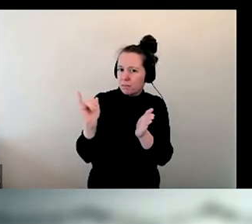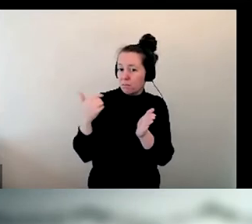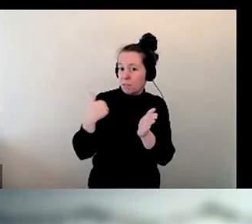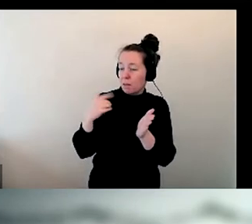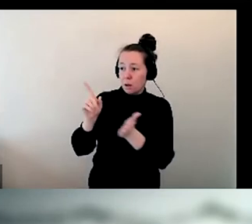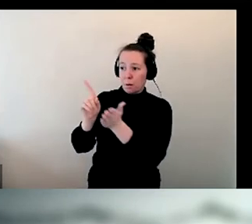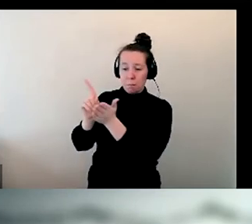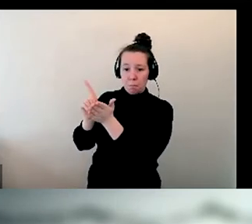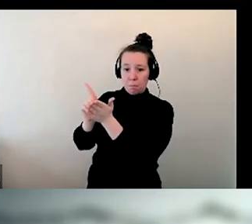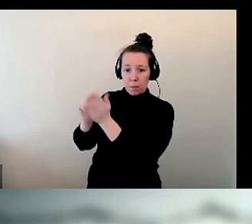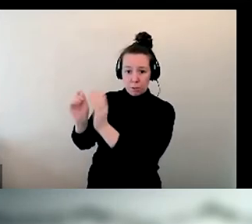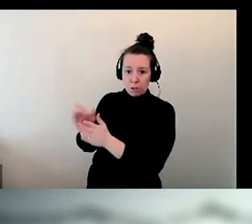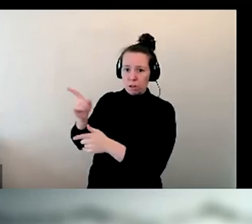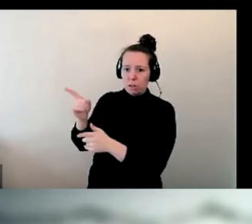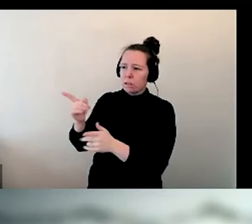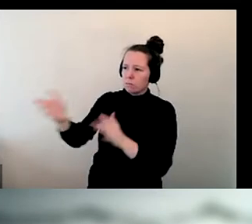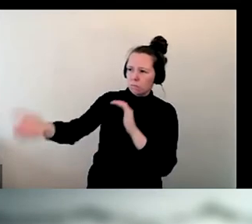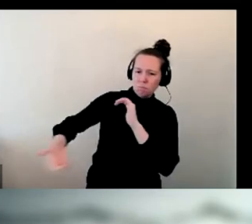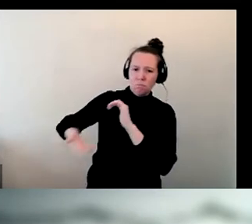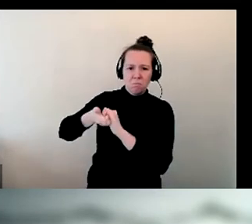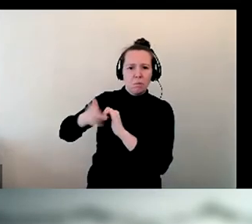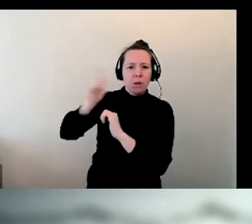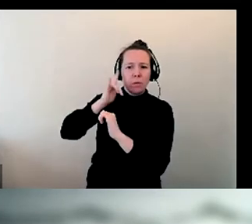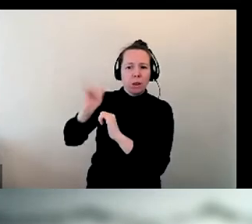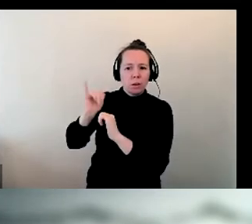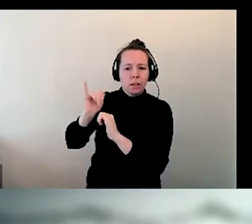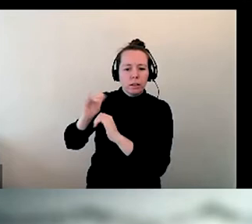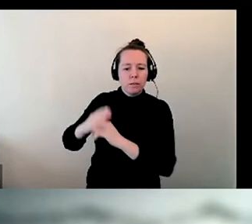example, let's start with Azanta, perhaps, since